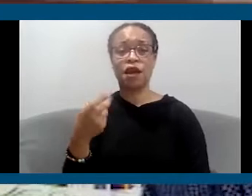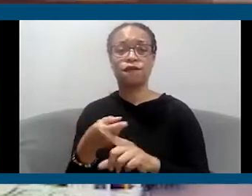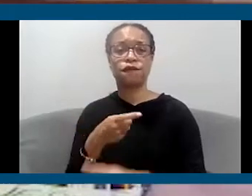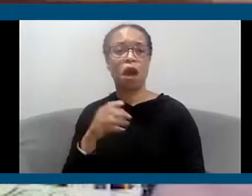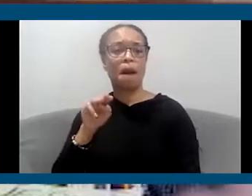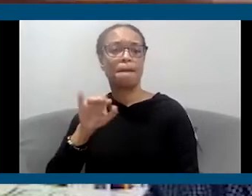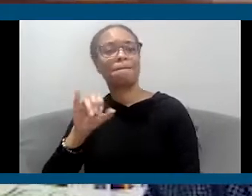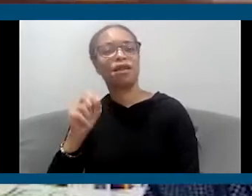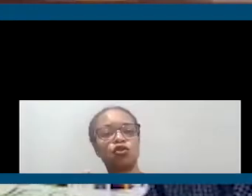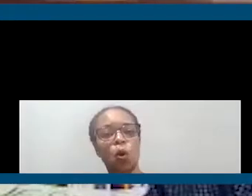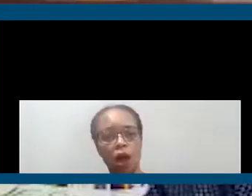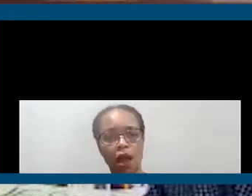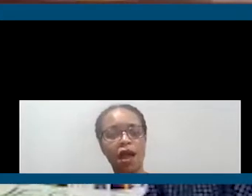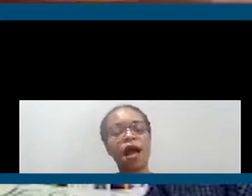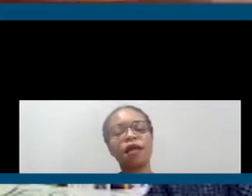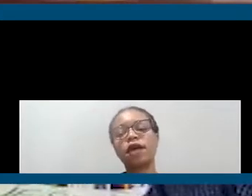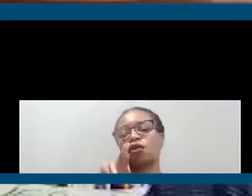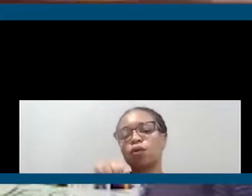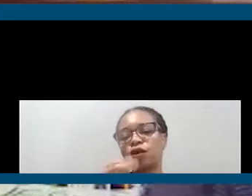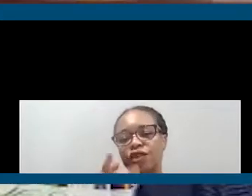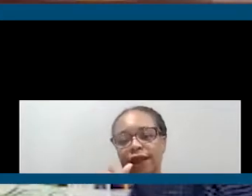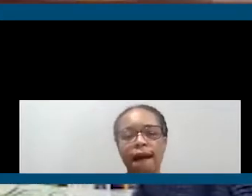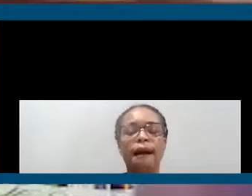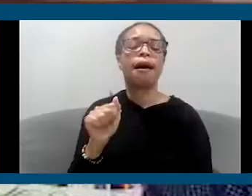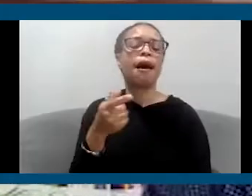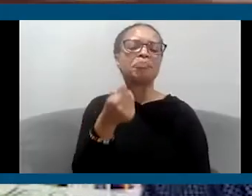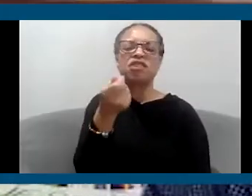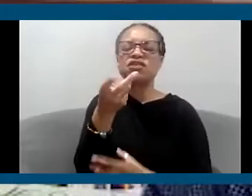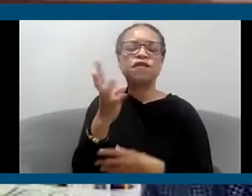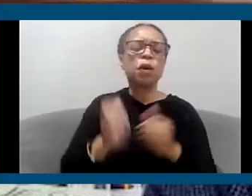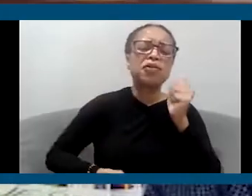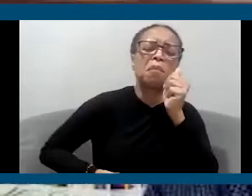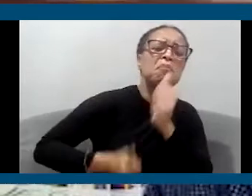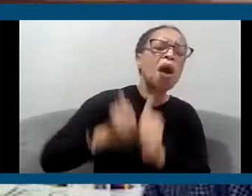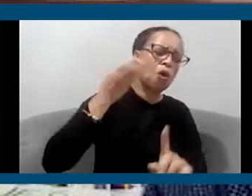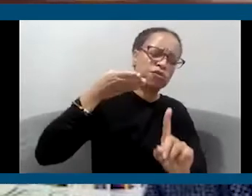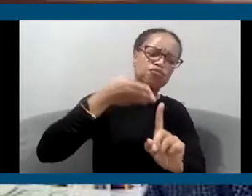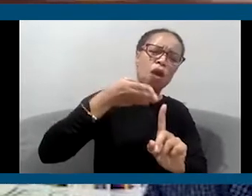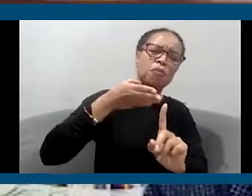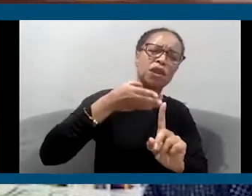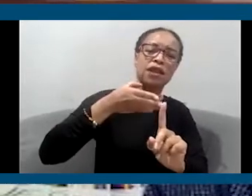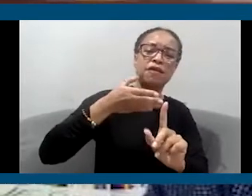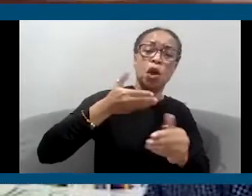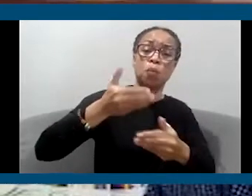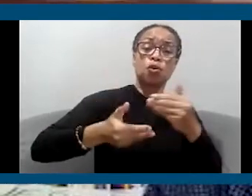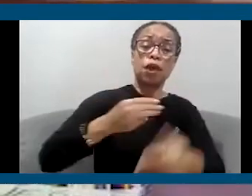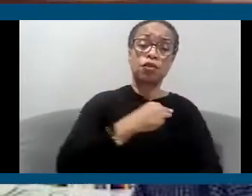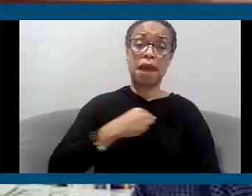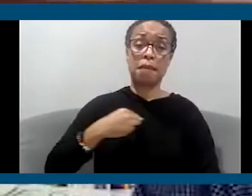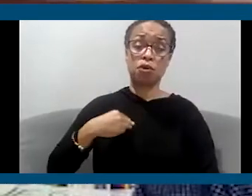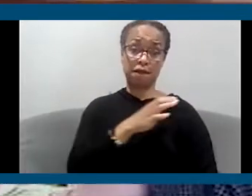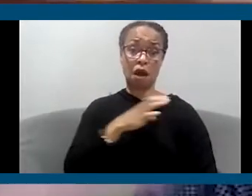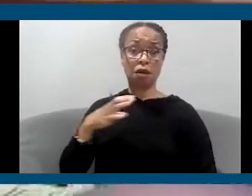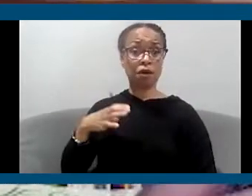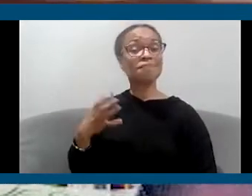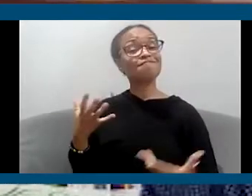Carson, and then Rashida Tlaib and Ilhan Omar. Some of the most prominent progressive members of Congress happen to be